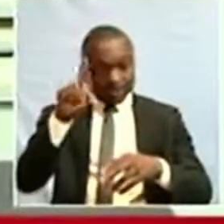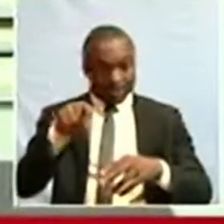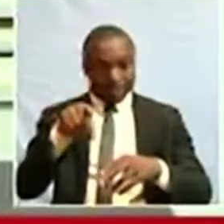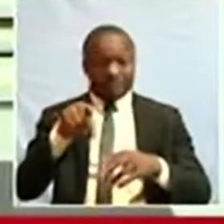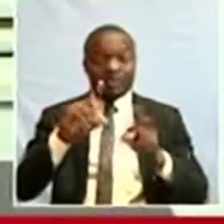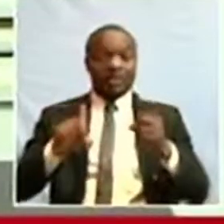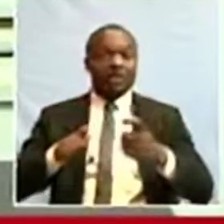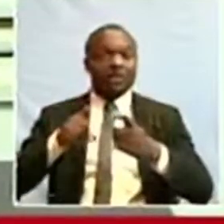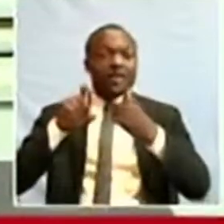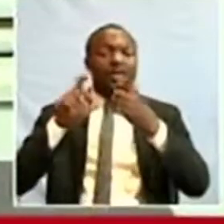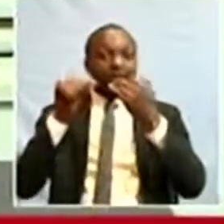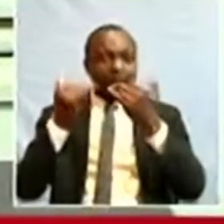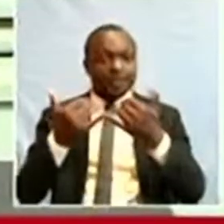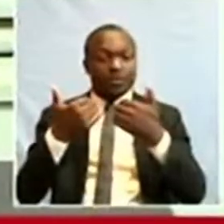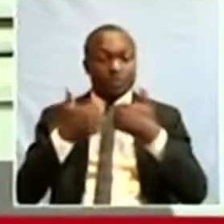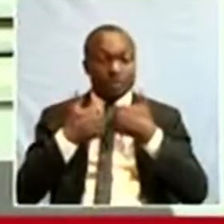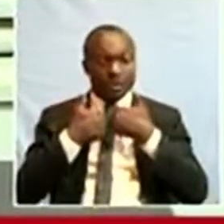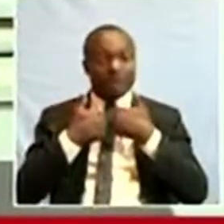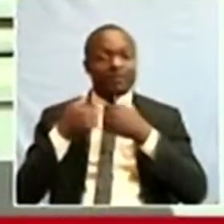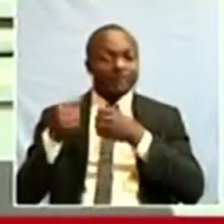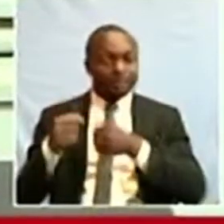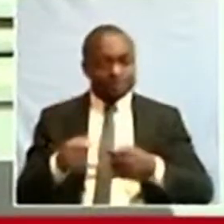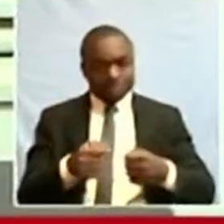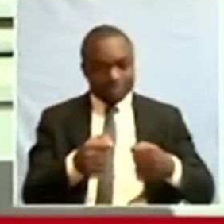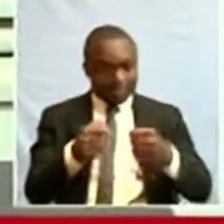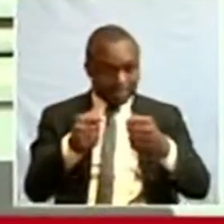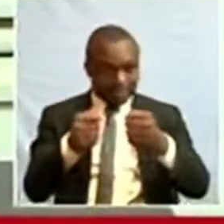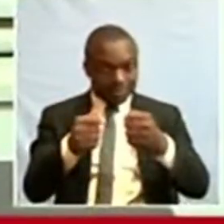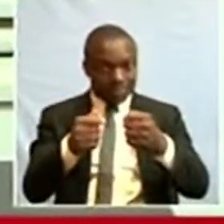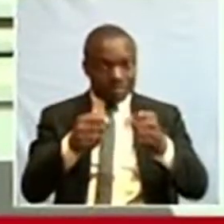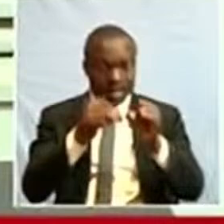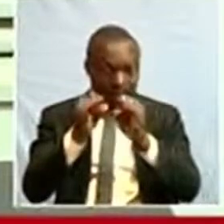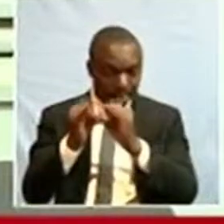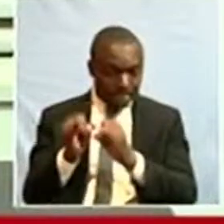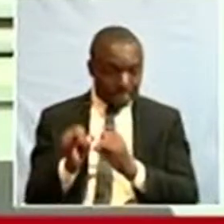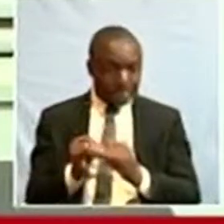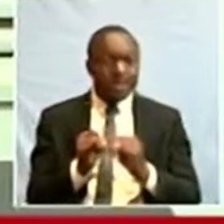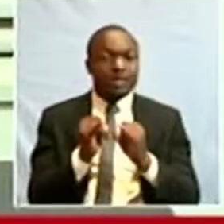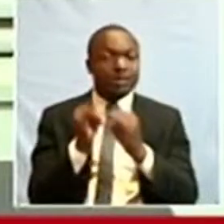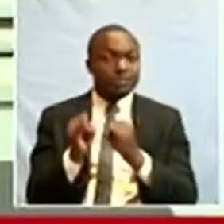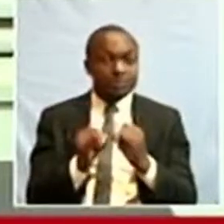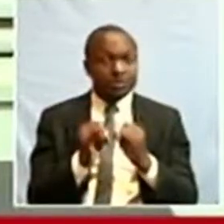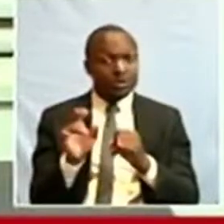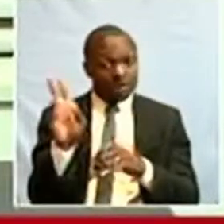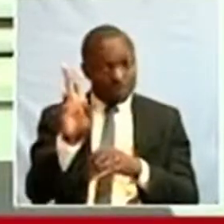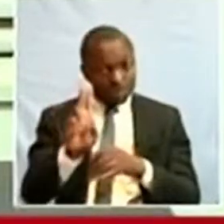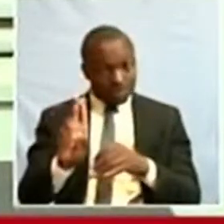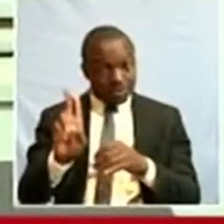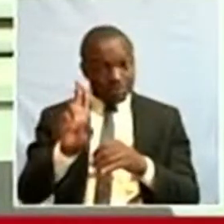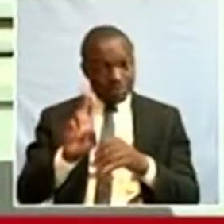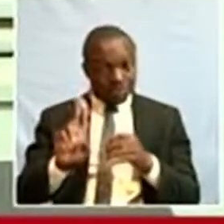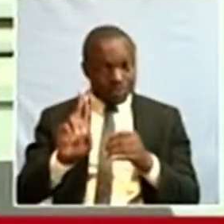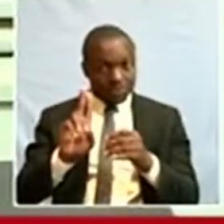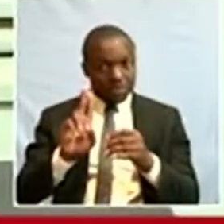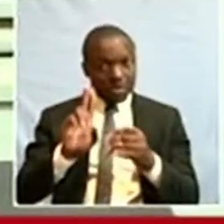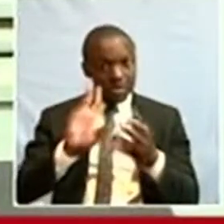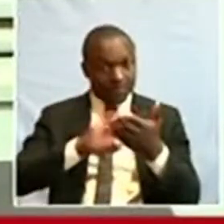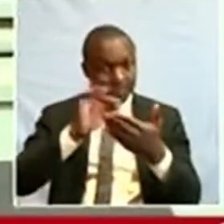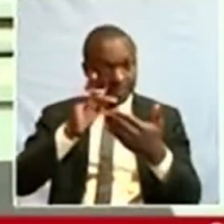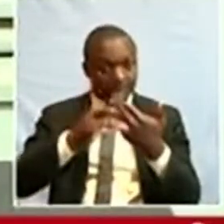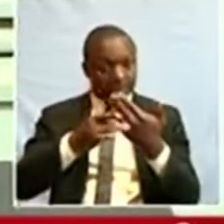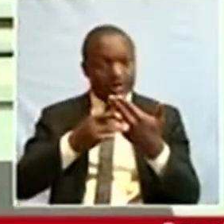challenge. Now we have a system which we have piloted, we use for our wetlands component of the